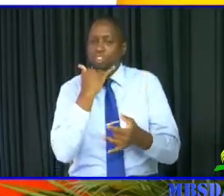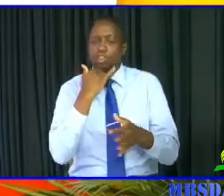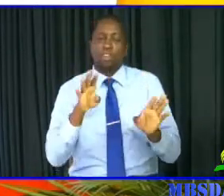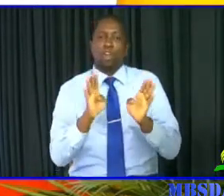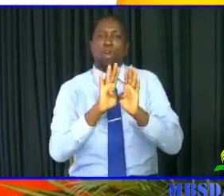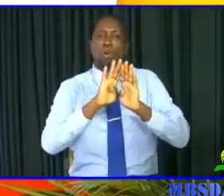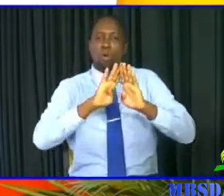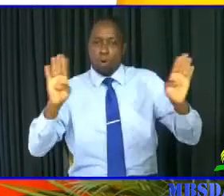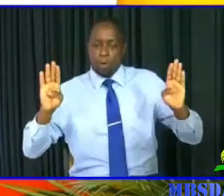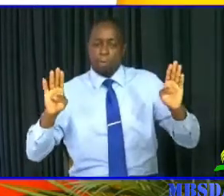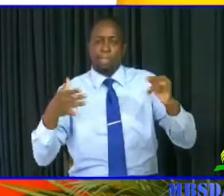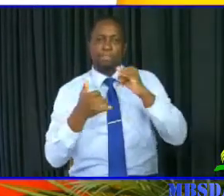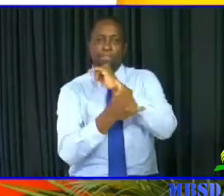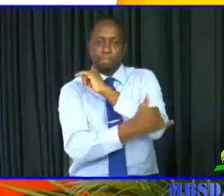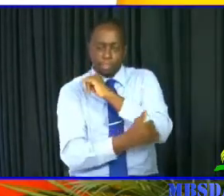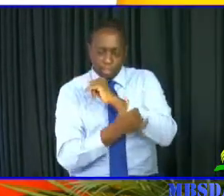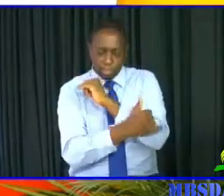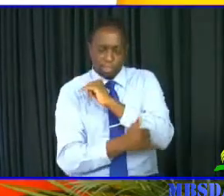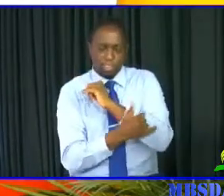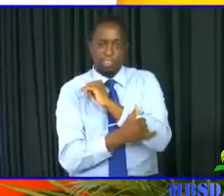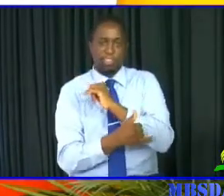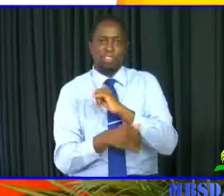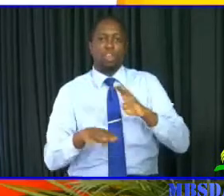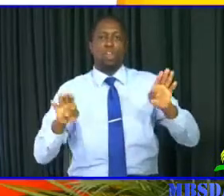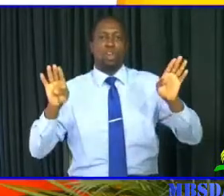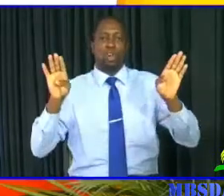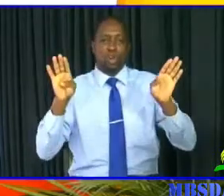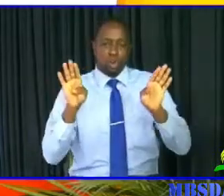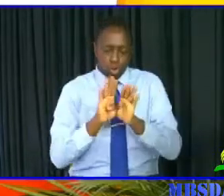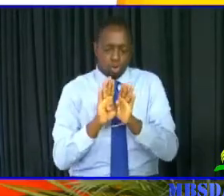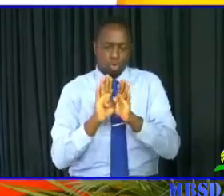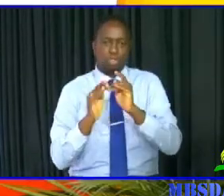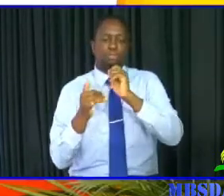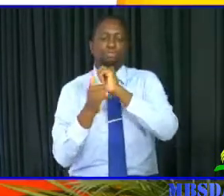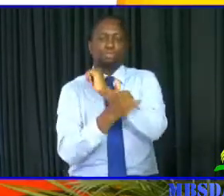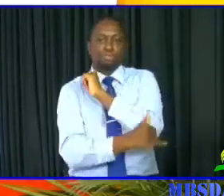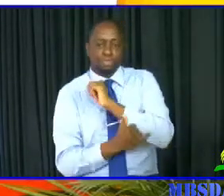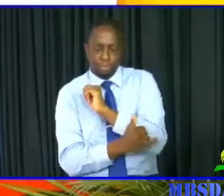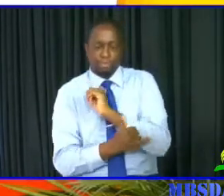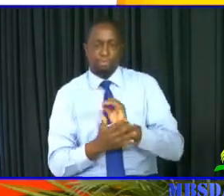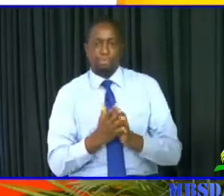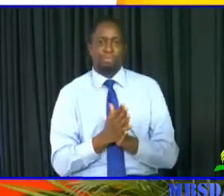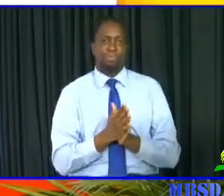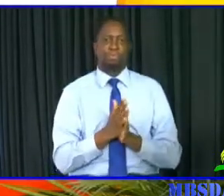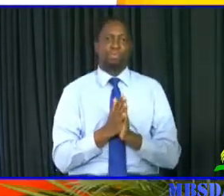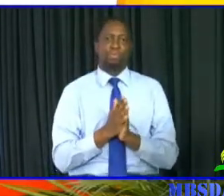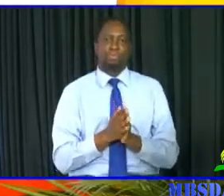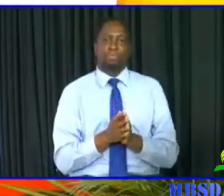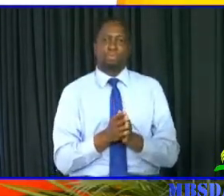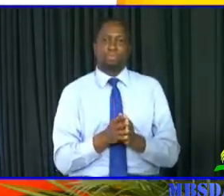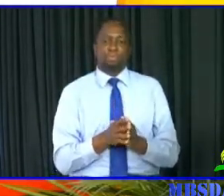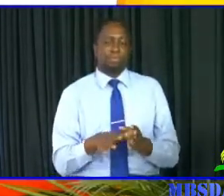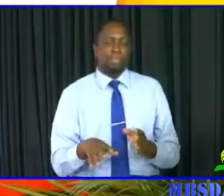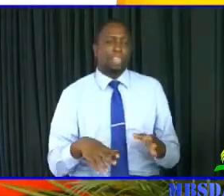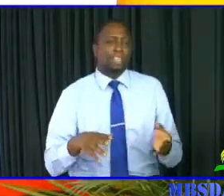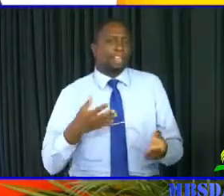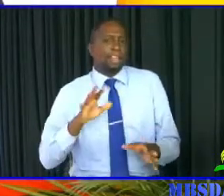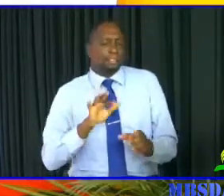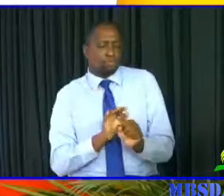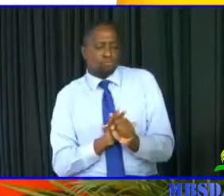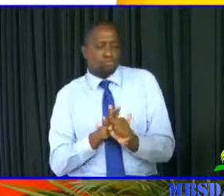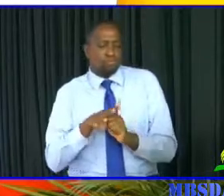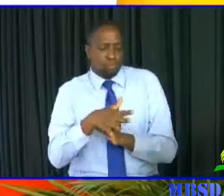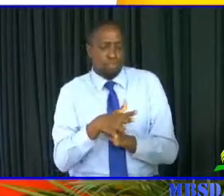as disturbing as the pandemic is, there are many lessons to learn from it. It teaches, while there are